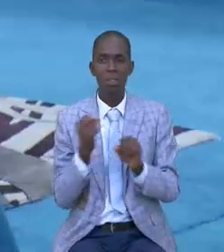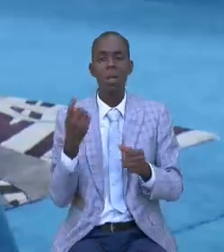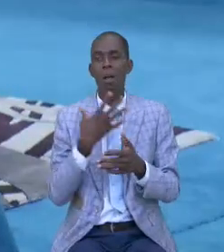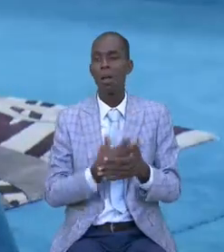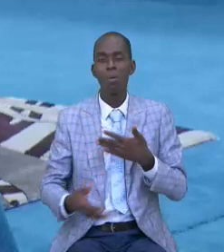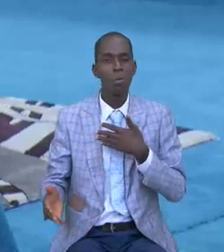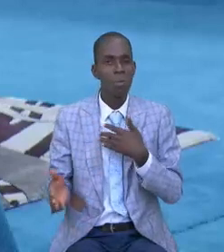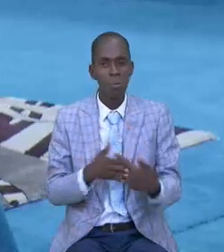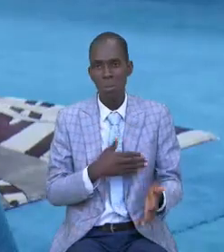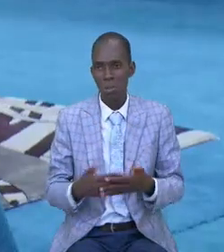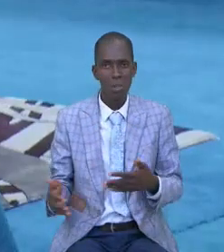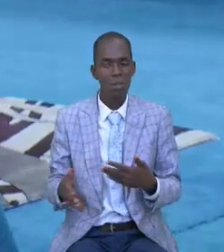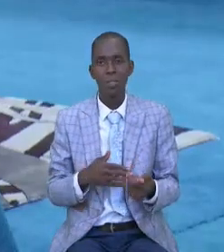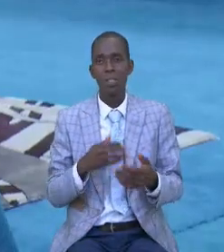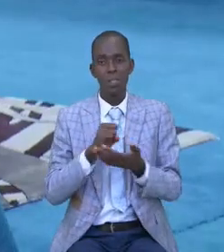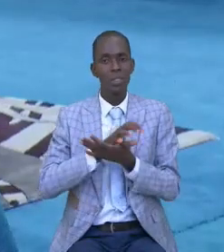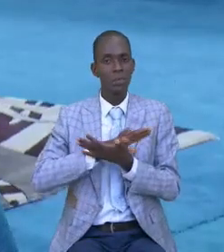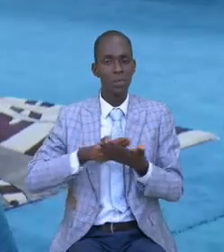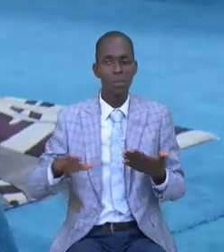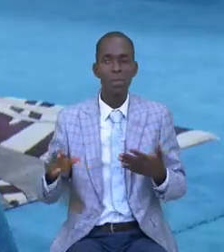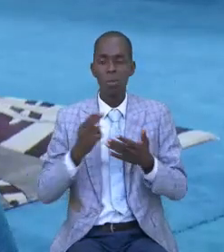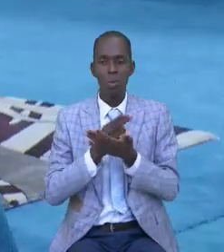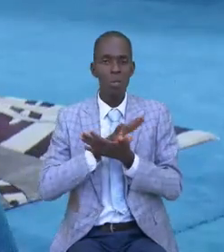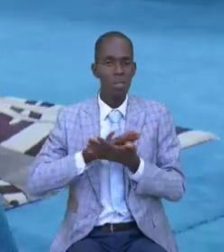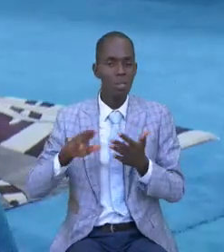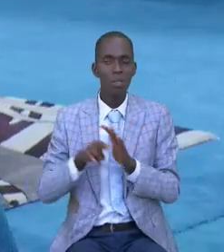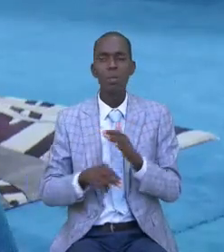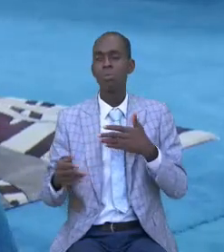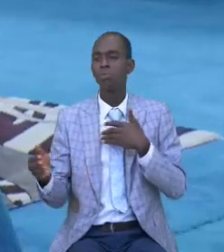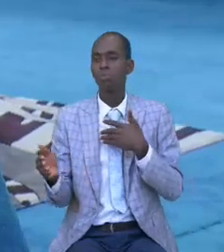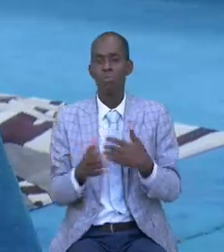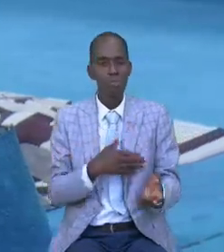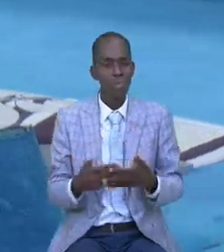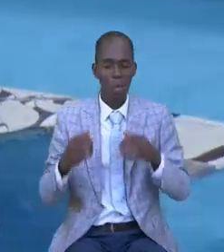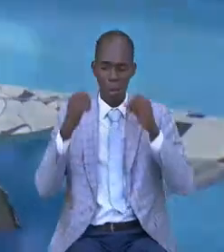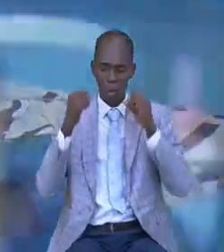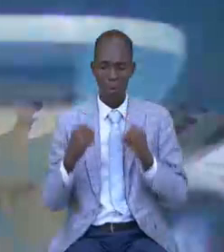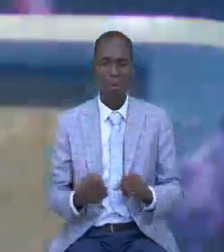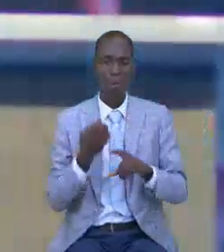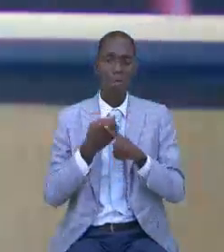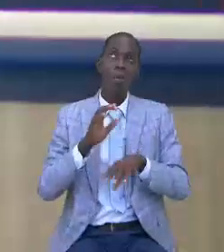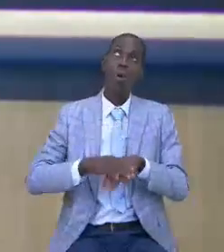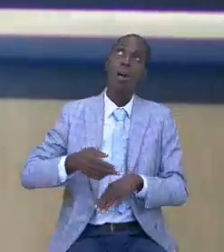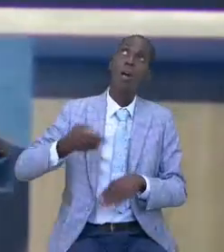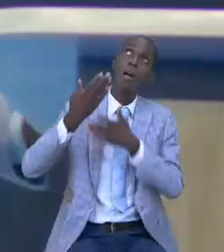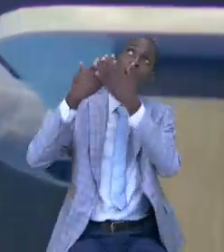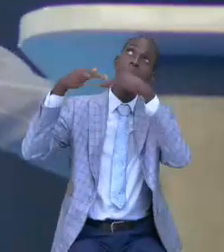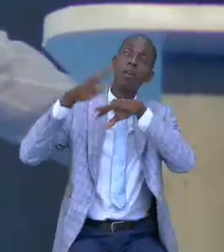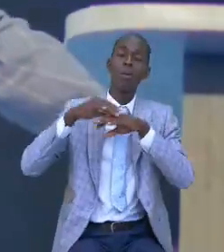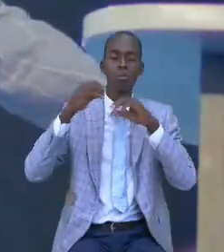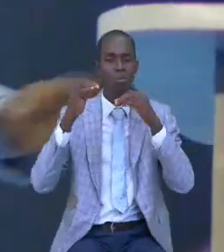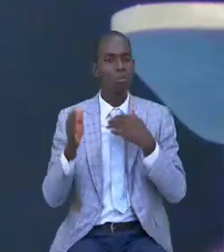and whatsoever sanctification, holiness, and whatsoever power from on high, and